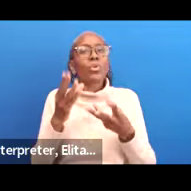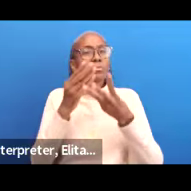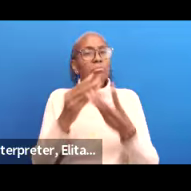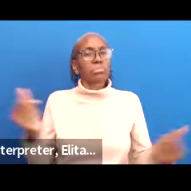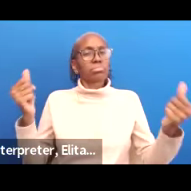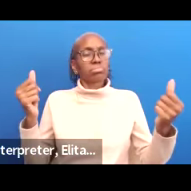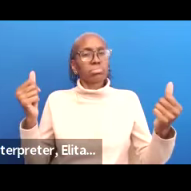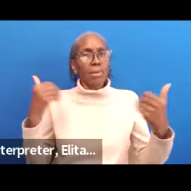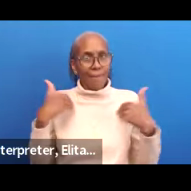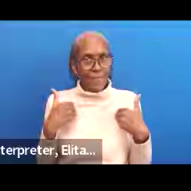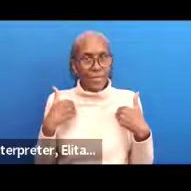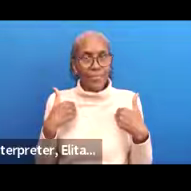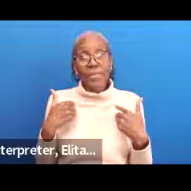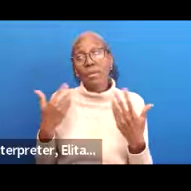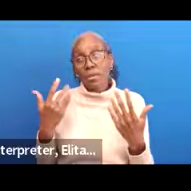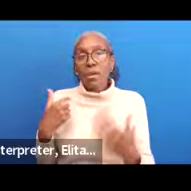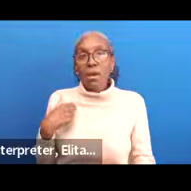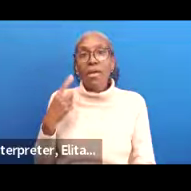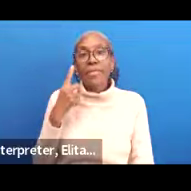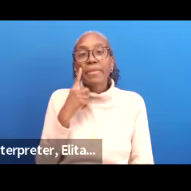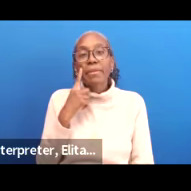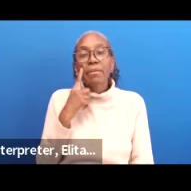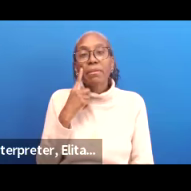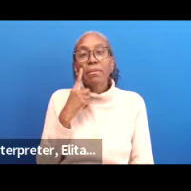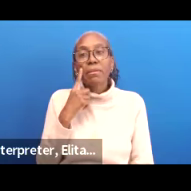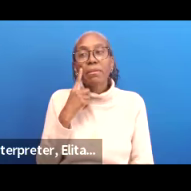And I think that there